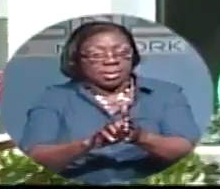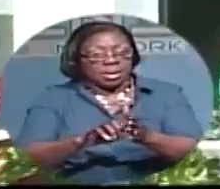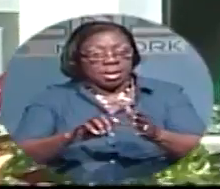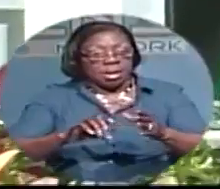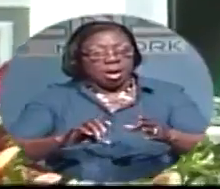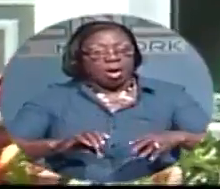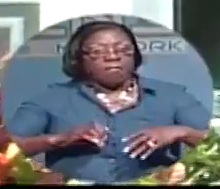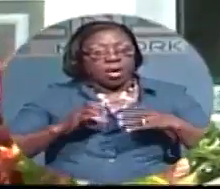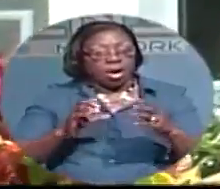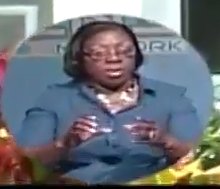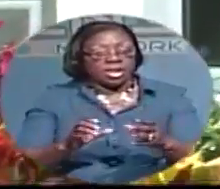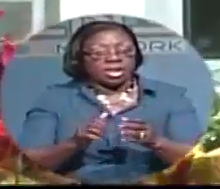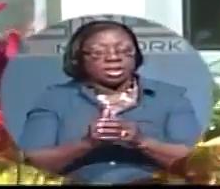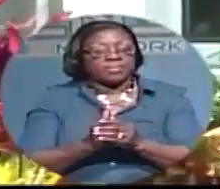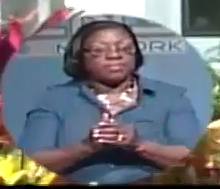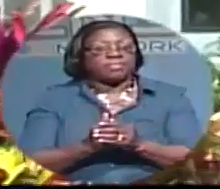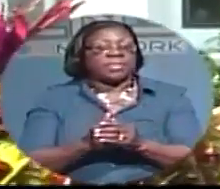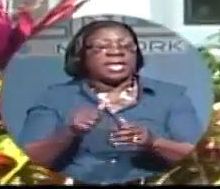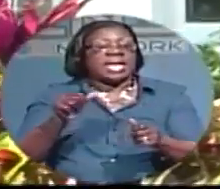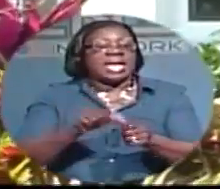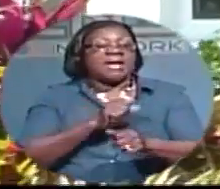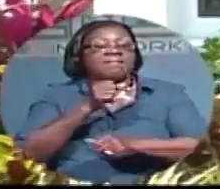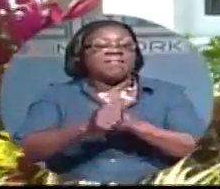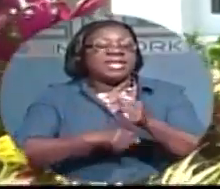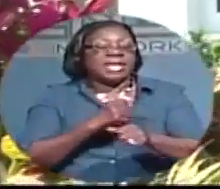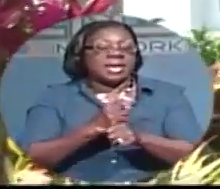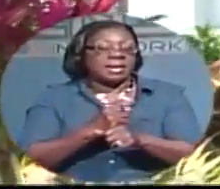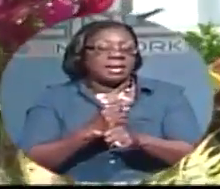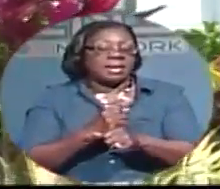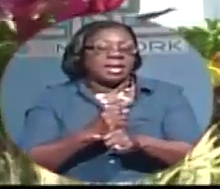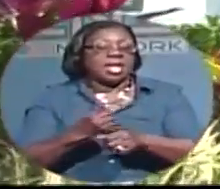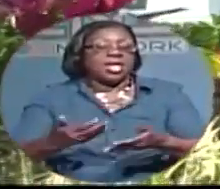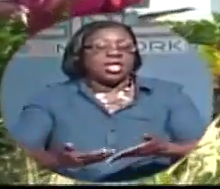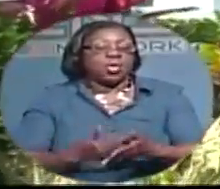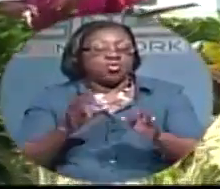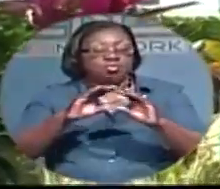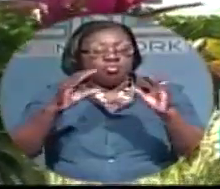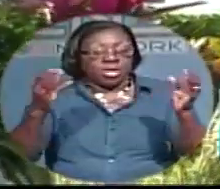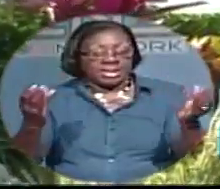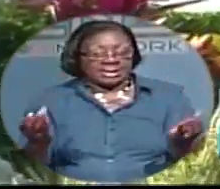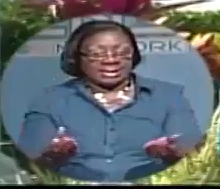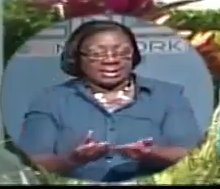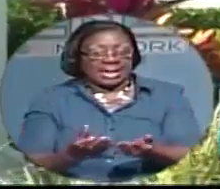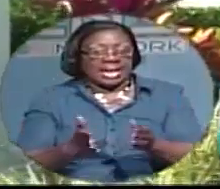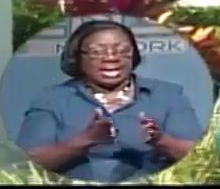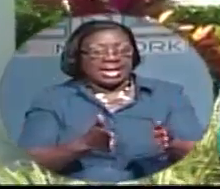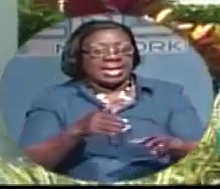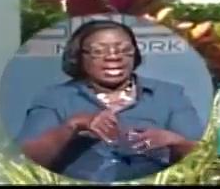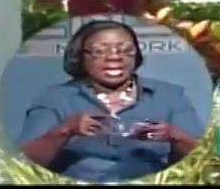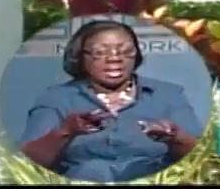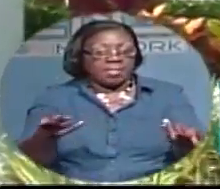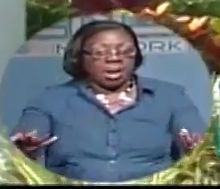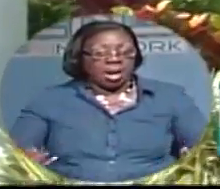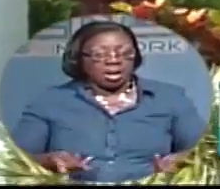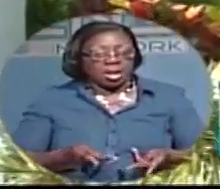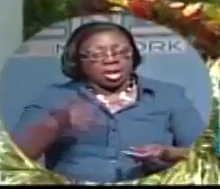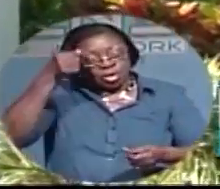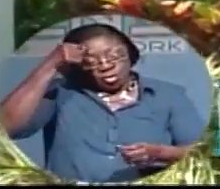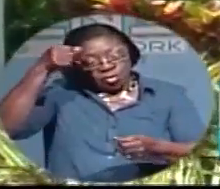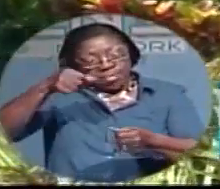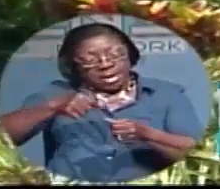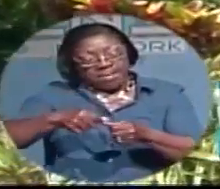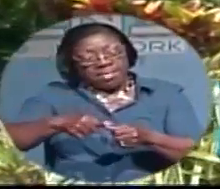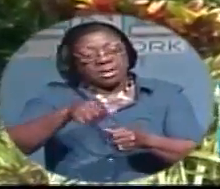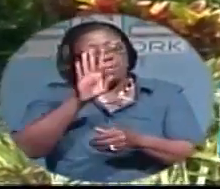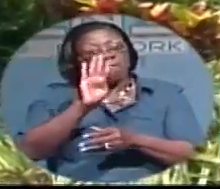Year after year around this time, fresh wreaths are laid in this memorial park. It's a symbolic reminder of the four men that lost their lives.